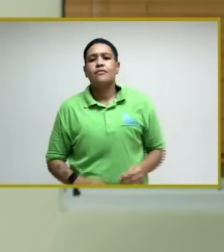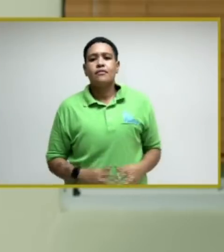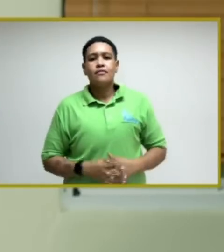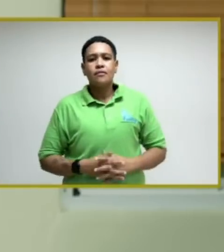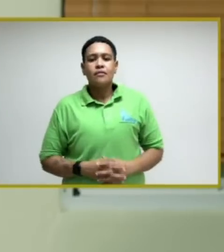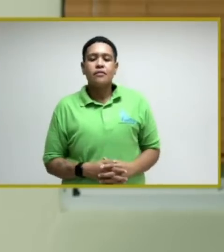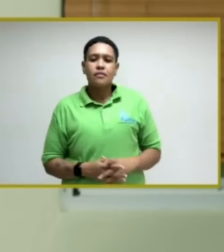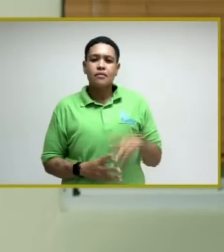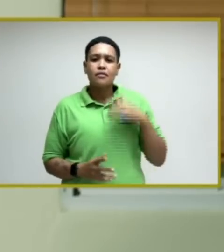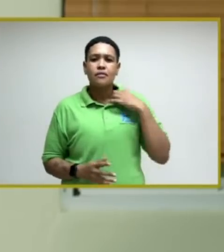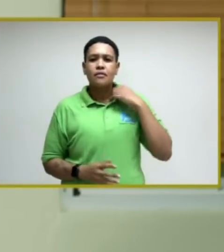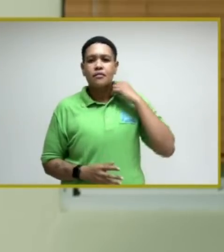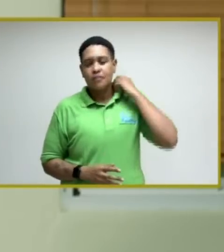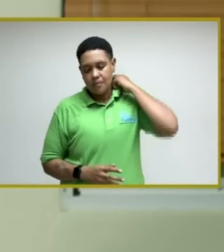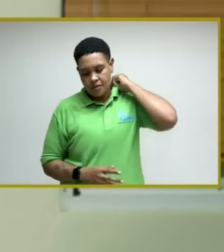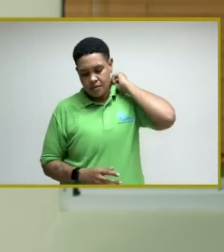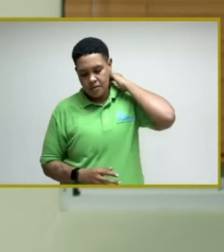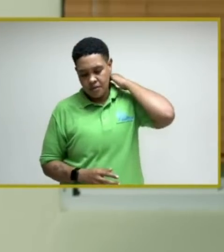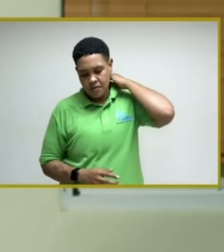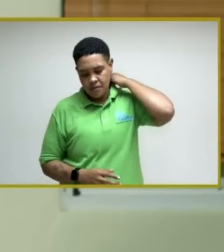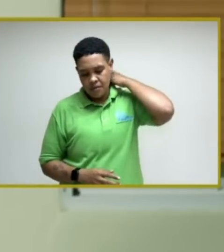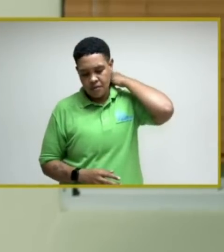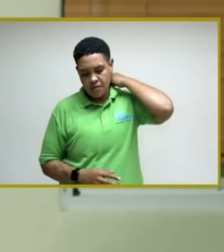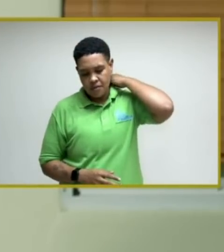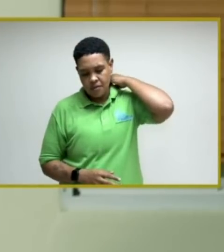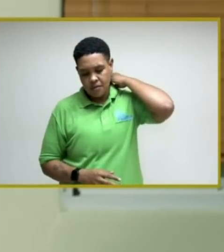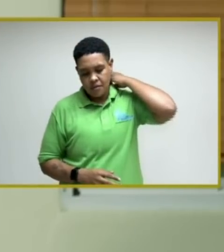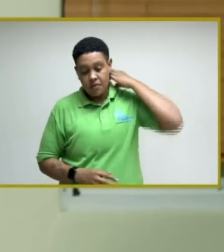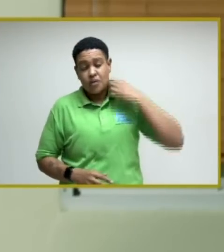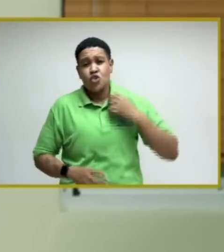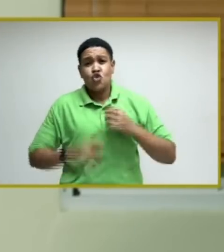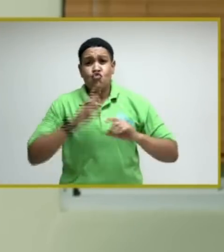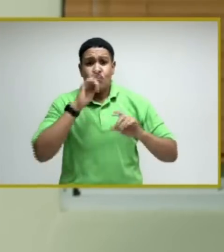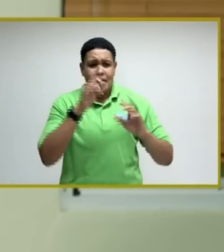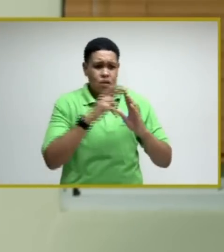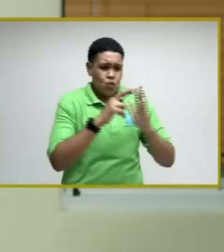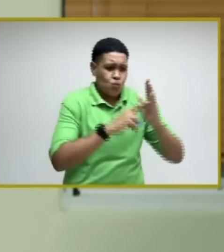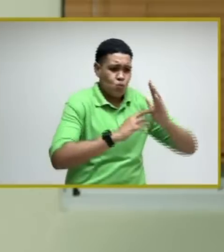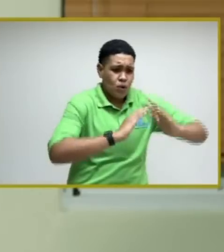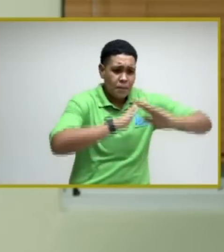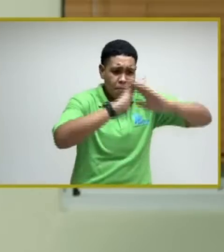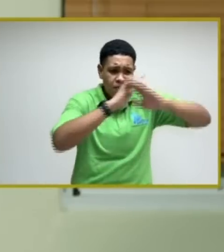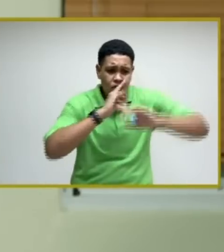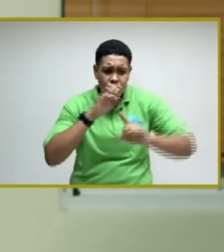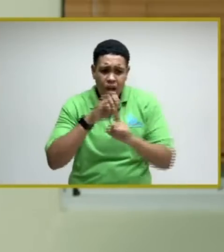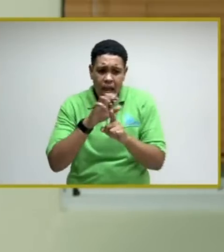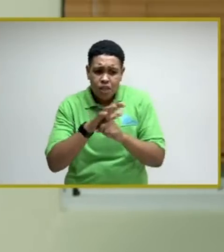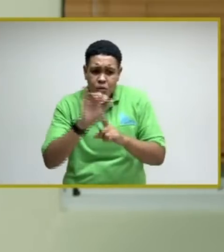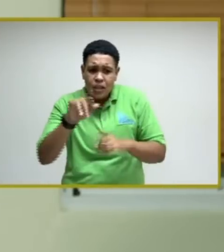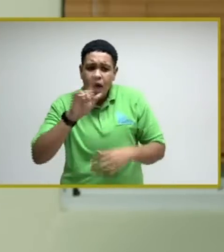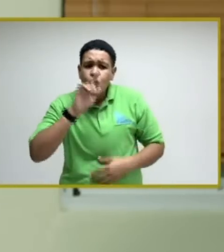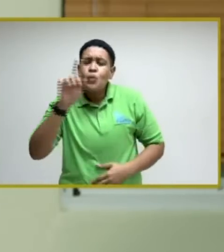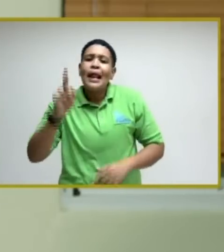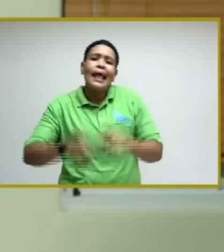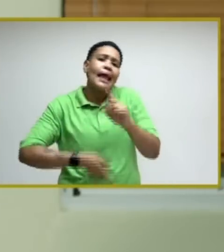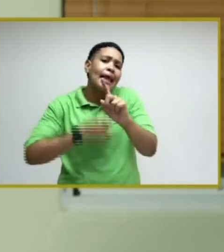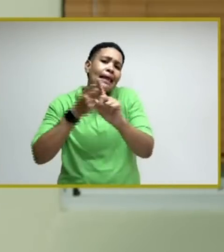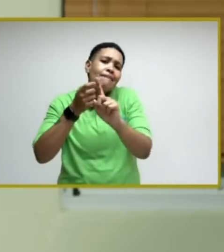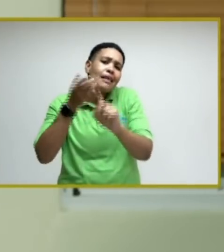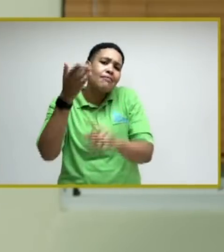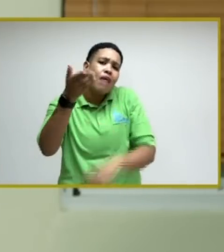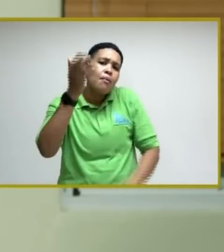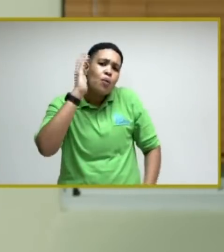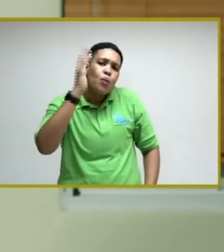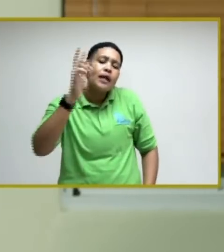the measures in terms of preventing exposure that are really going to be effective